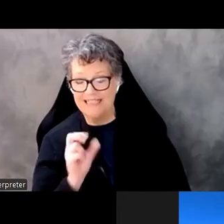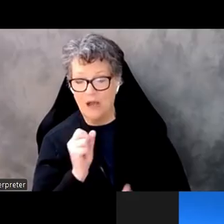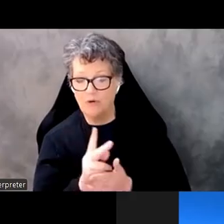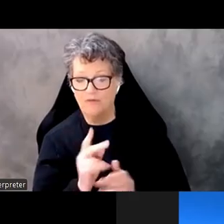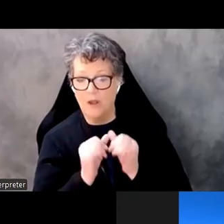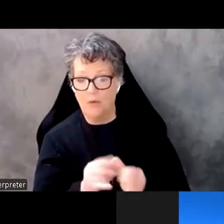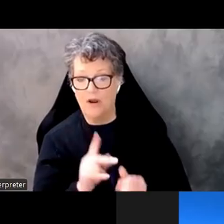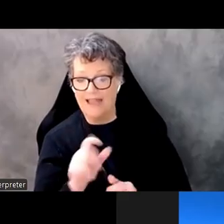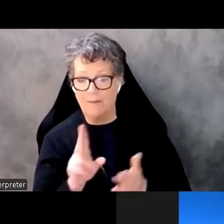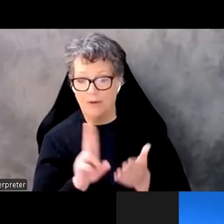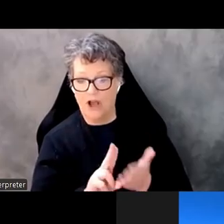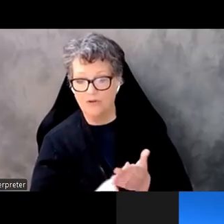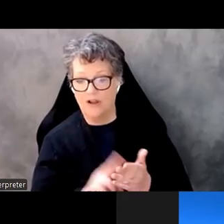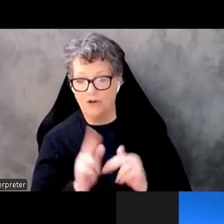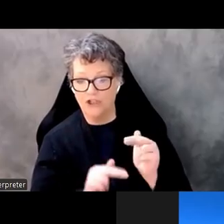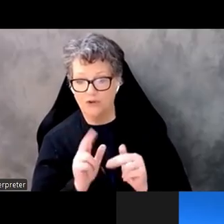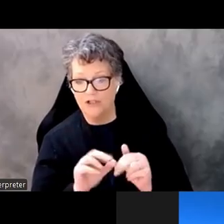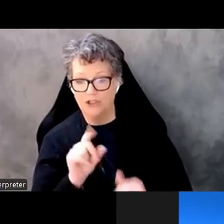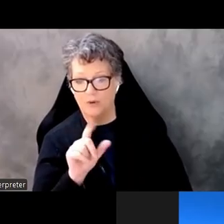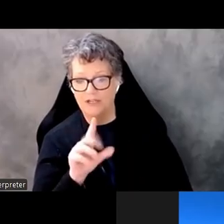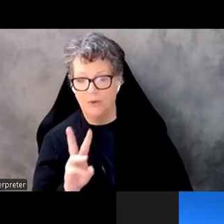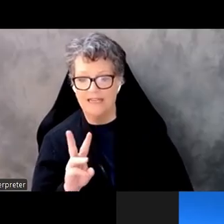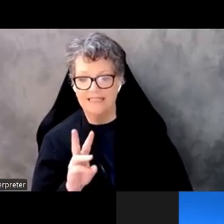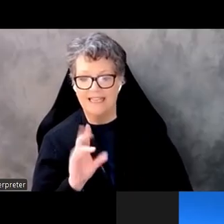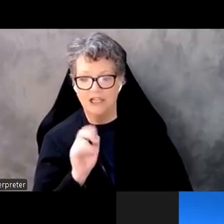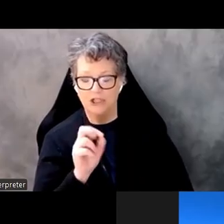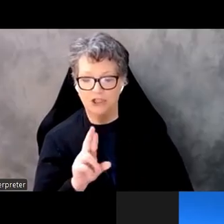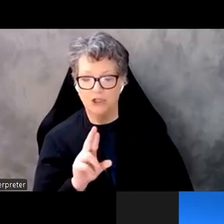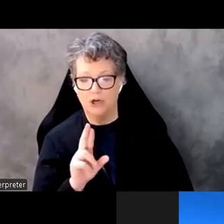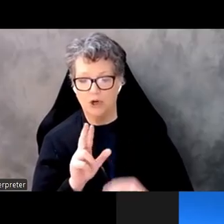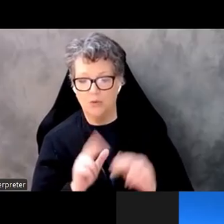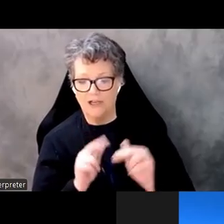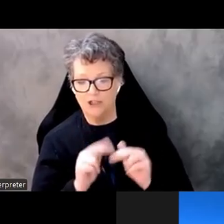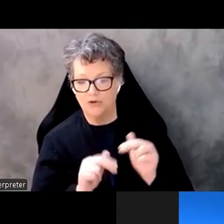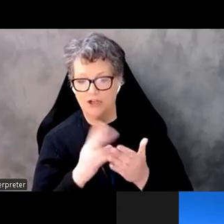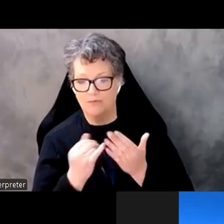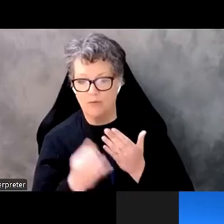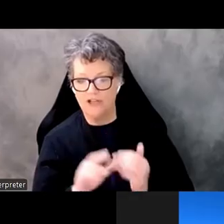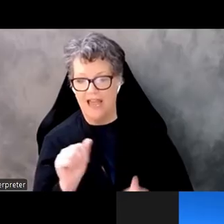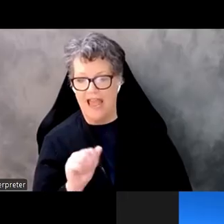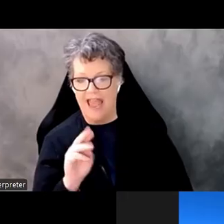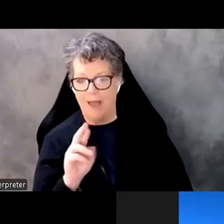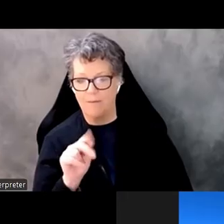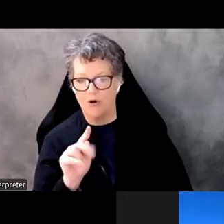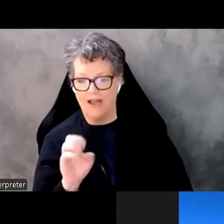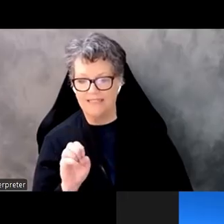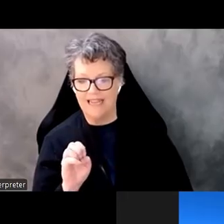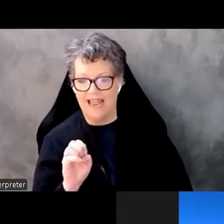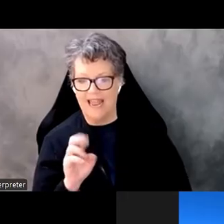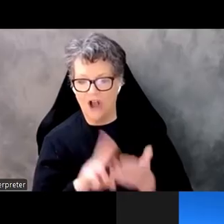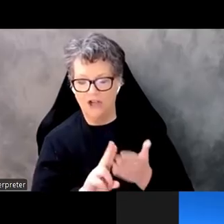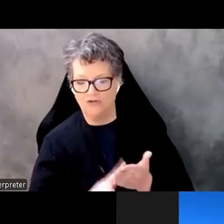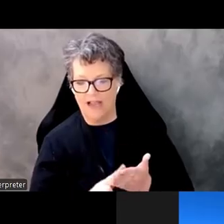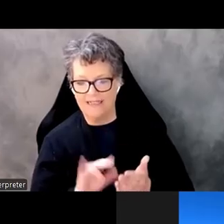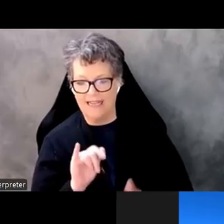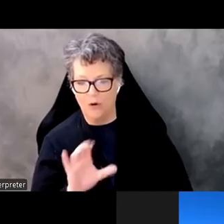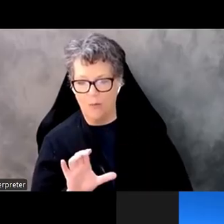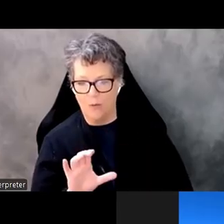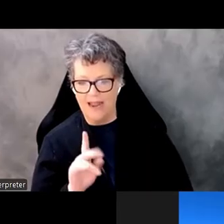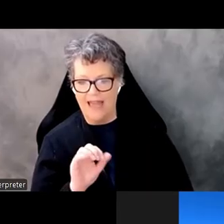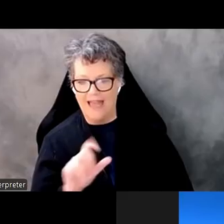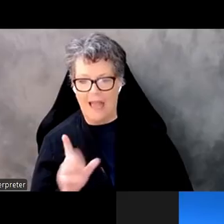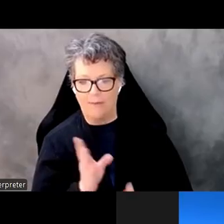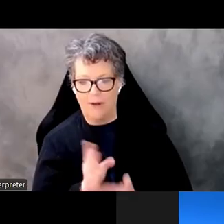of a capital contract for construction of the 2026 sewer reconstruction project to A. Morante Contracting Incorporated,